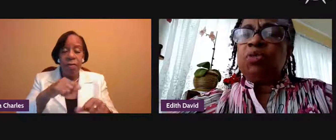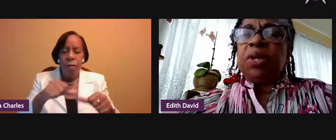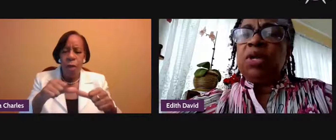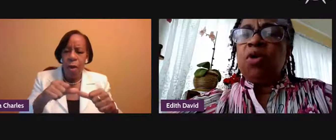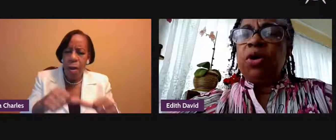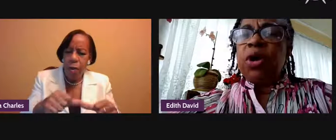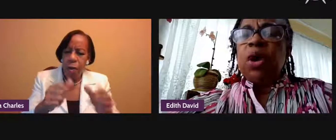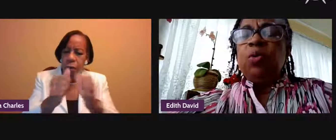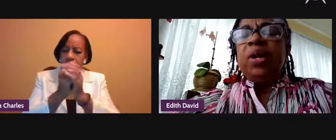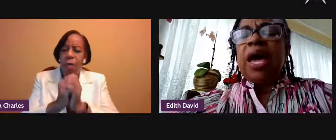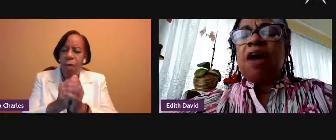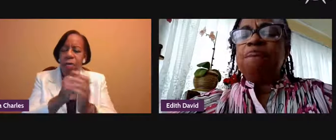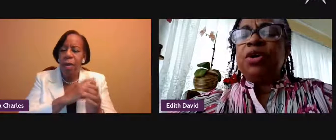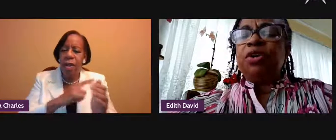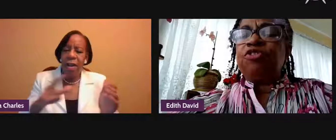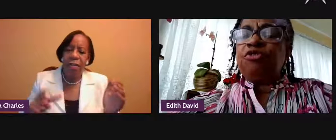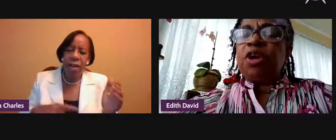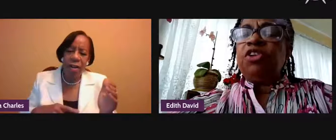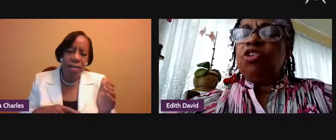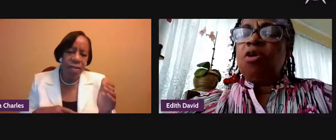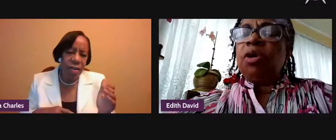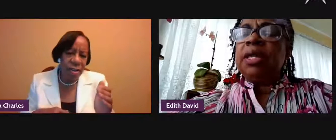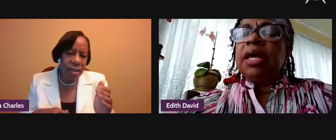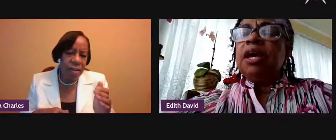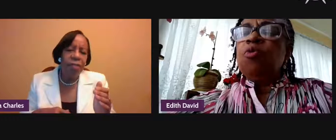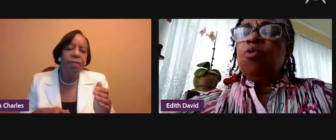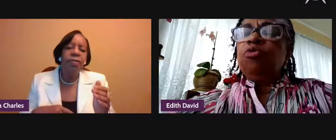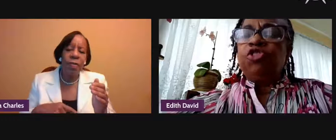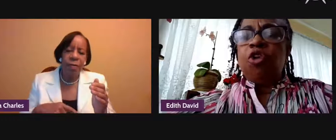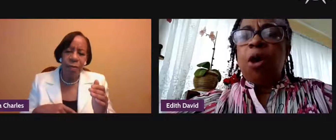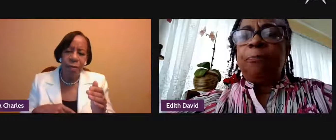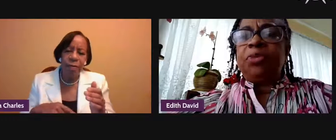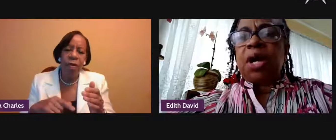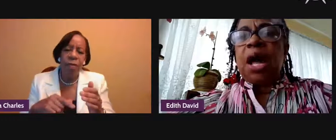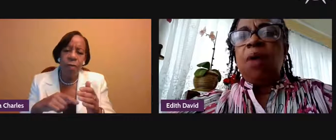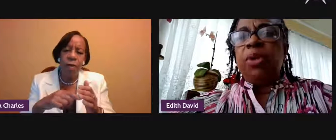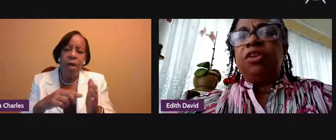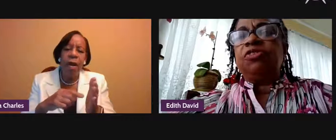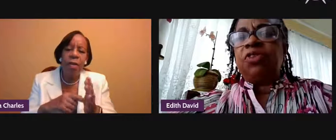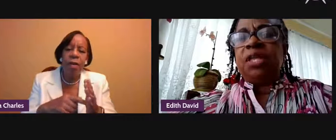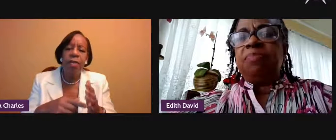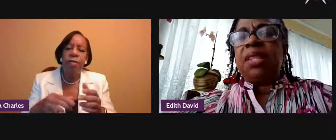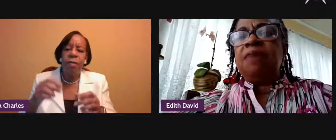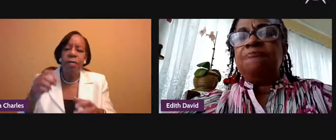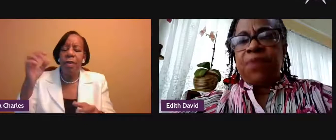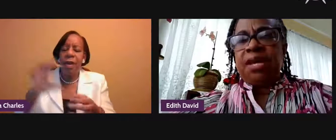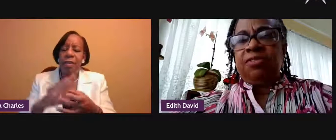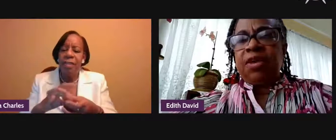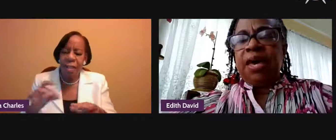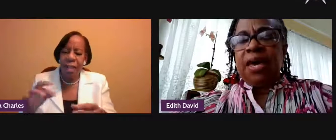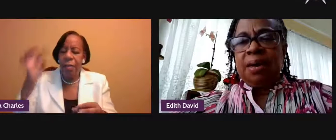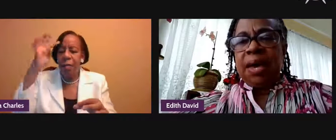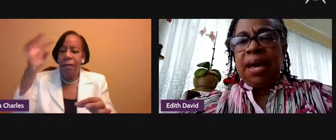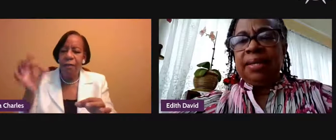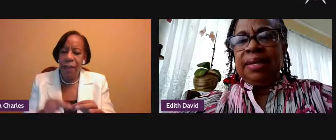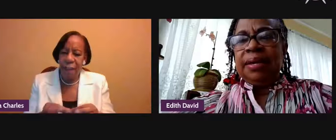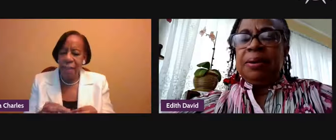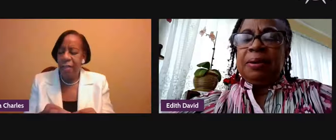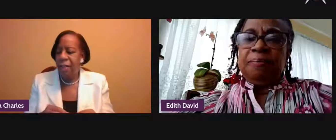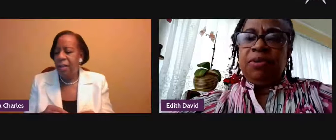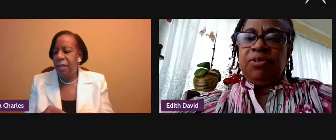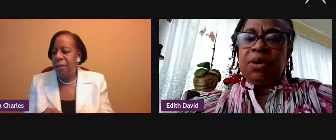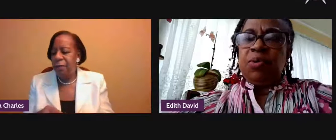continue to worship the Lord. We will have Brother Trayshawn Sharp to come with the statement of faith.